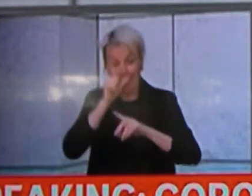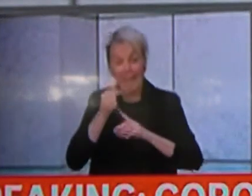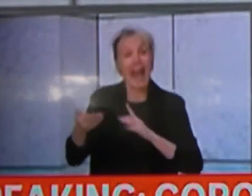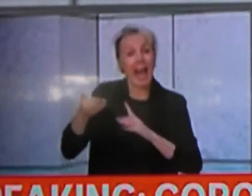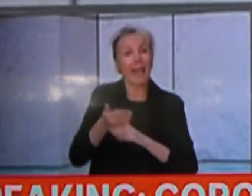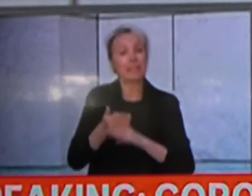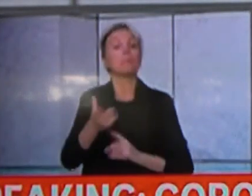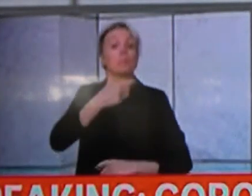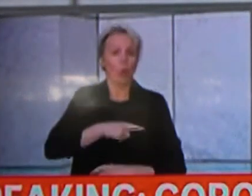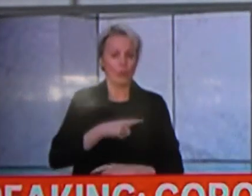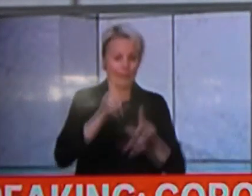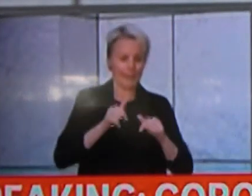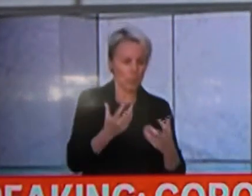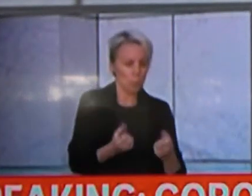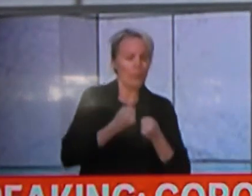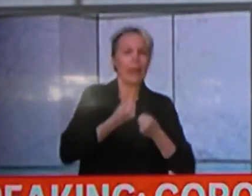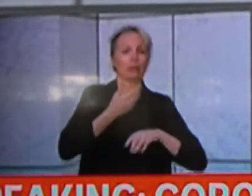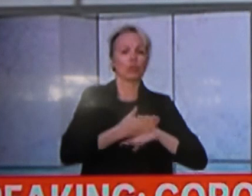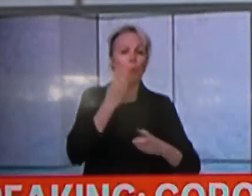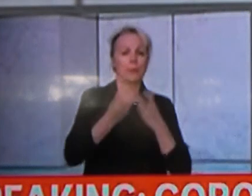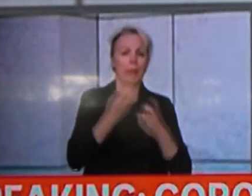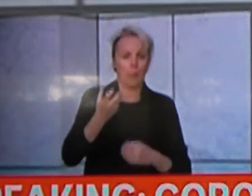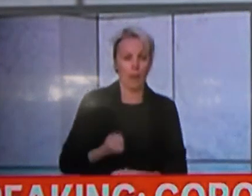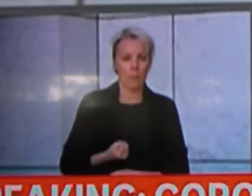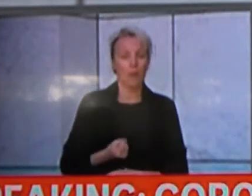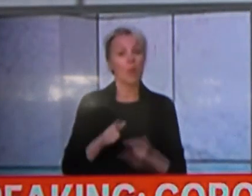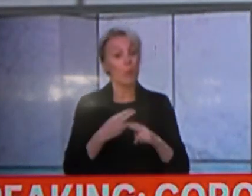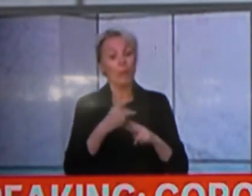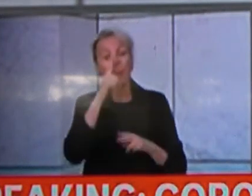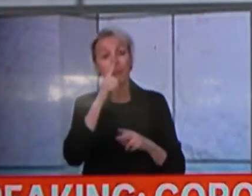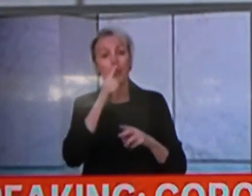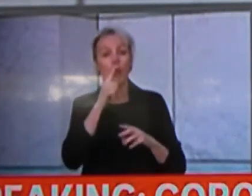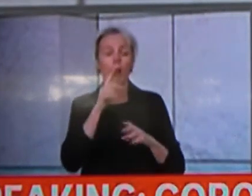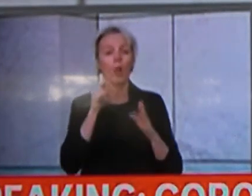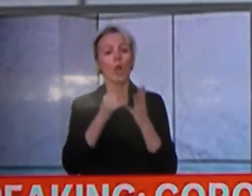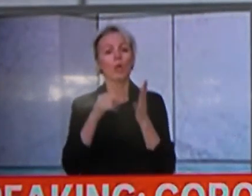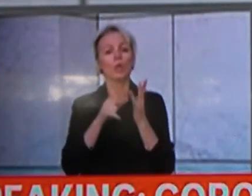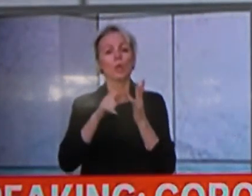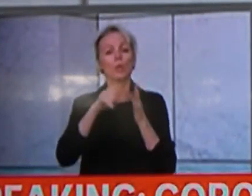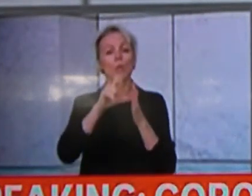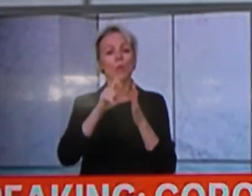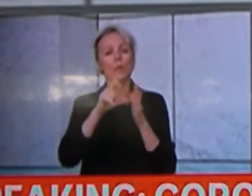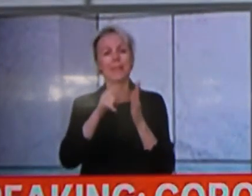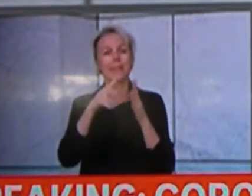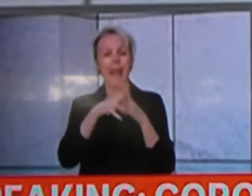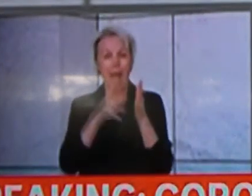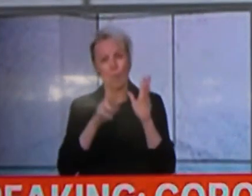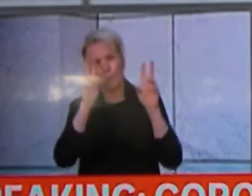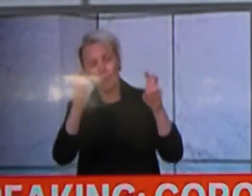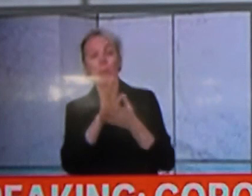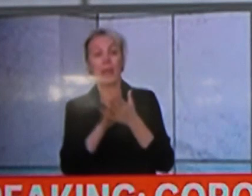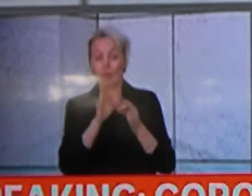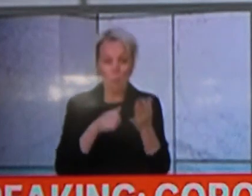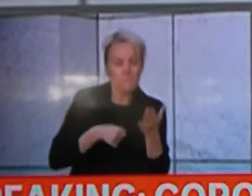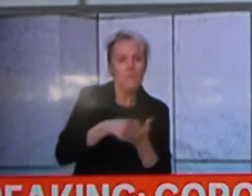this will go to people who are stood down, not technically unemployed, but stood down. And this is about keeping them